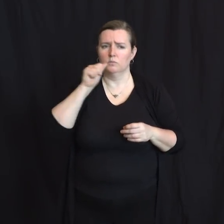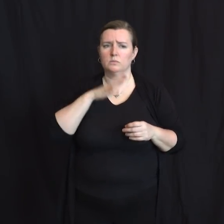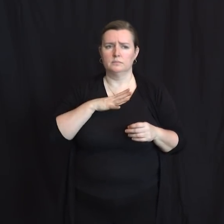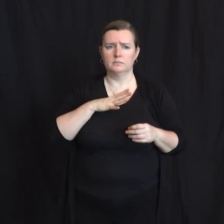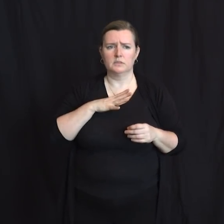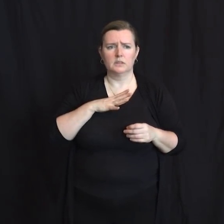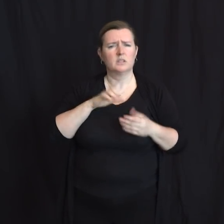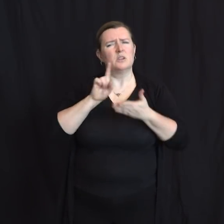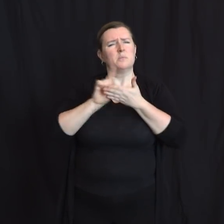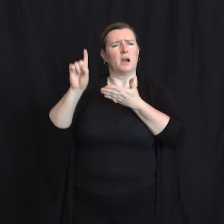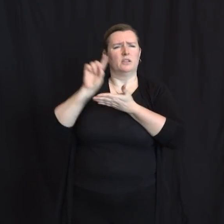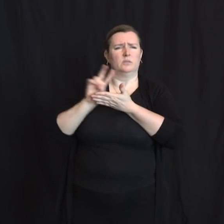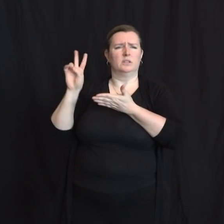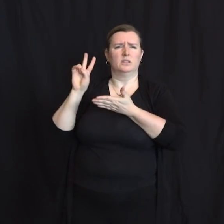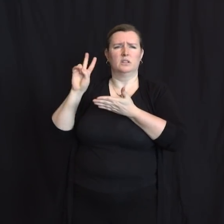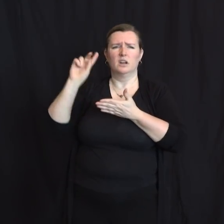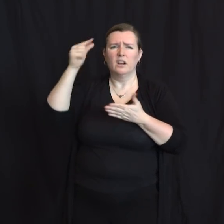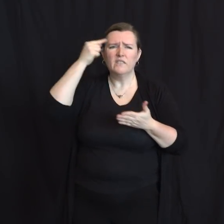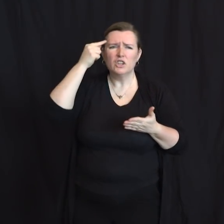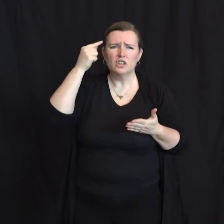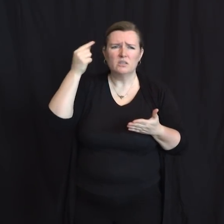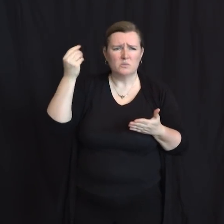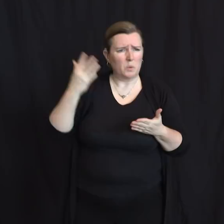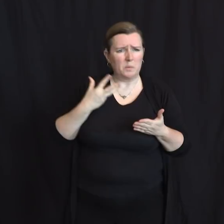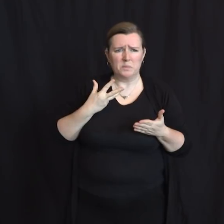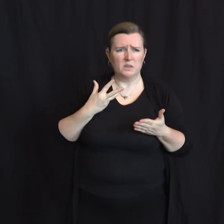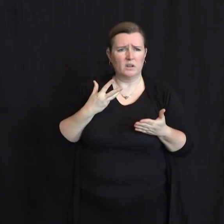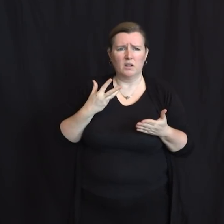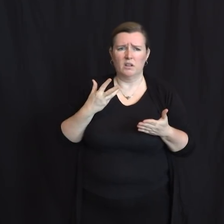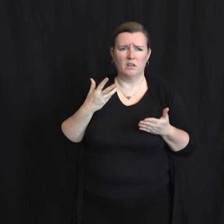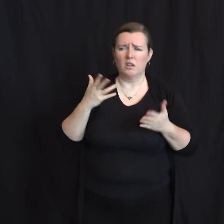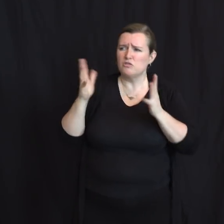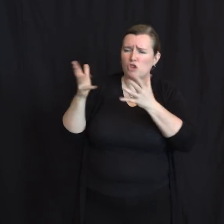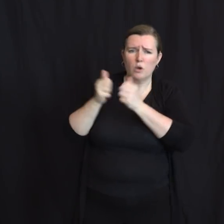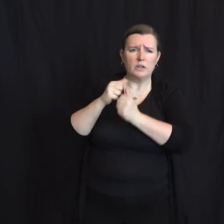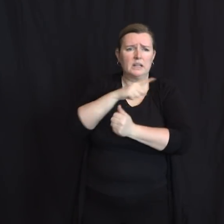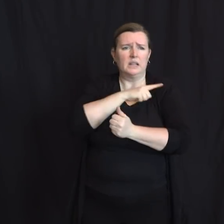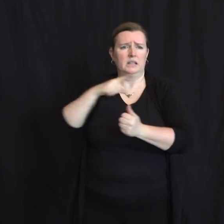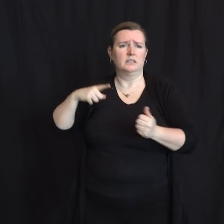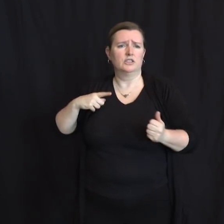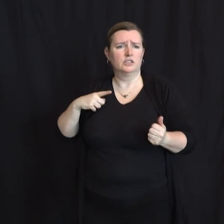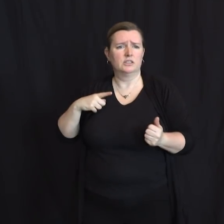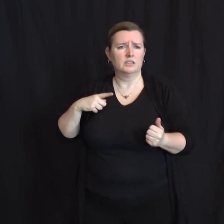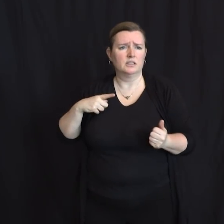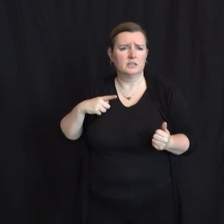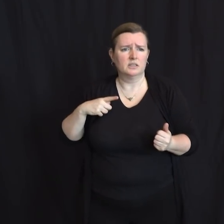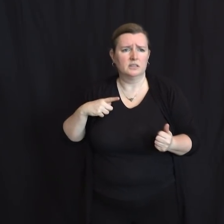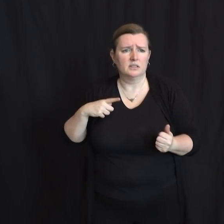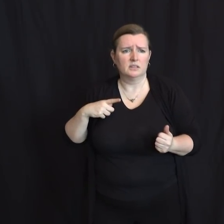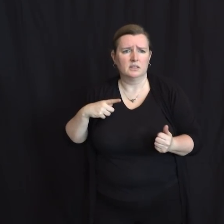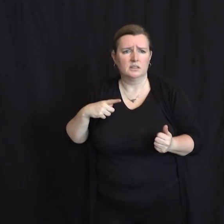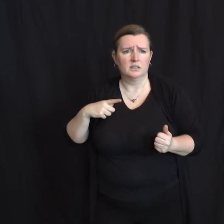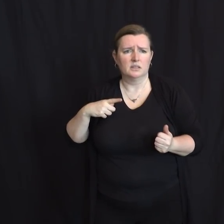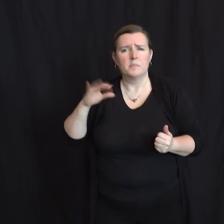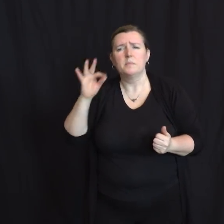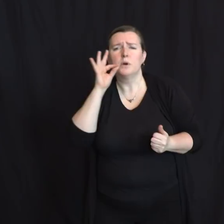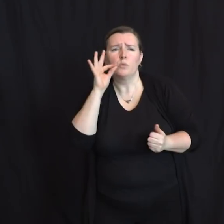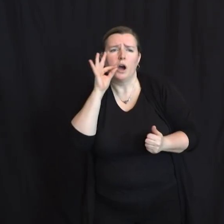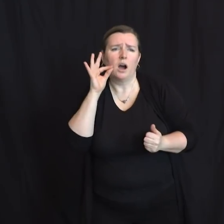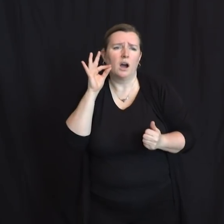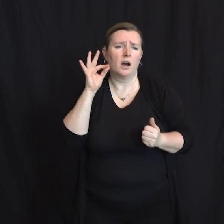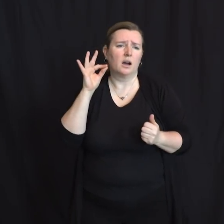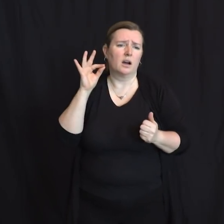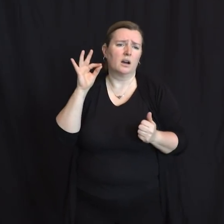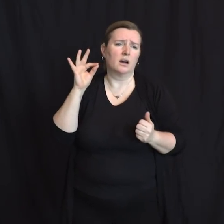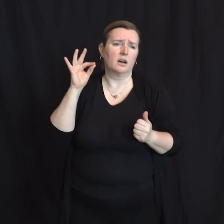had discussions with legislative leadership about fast-tracking marijuana legalization to secure a